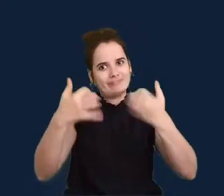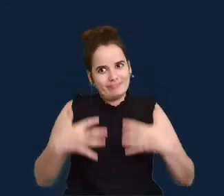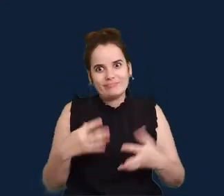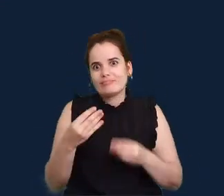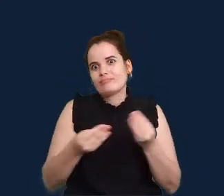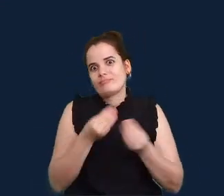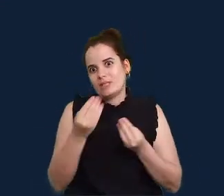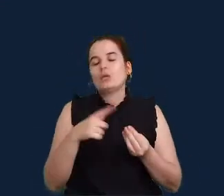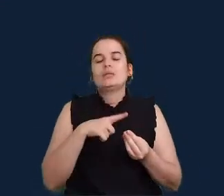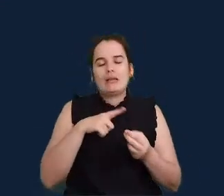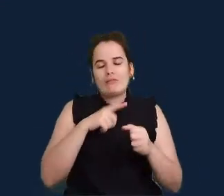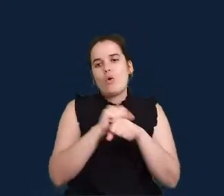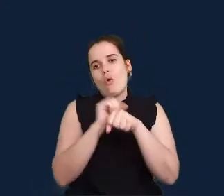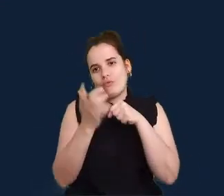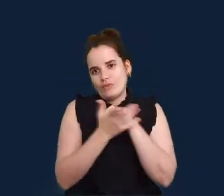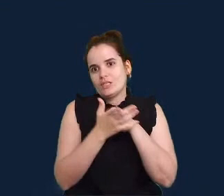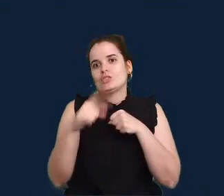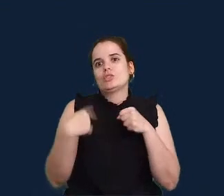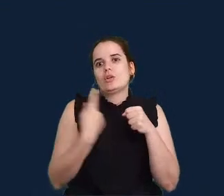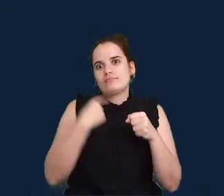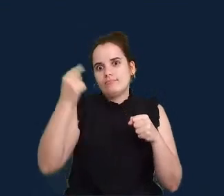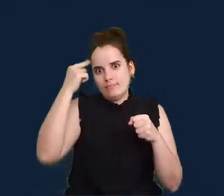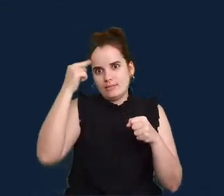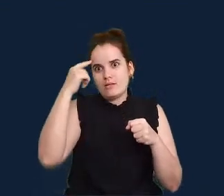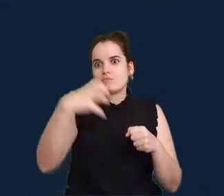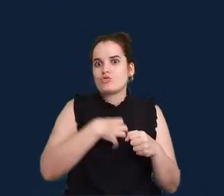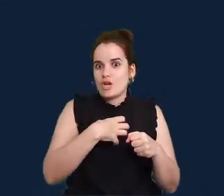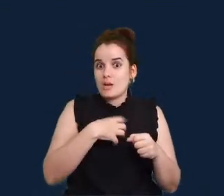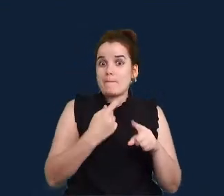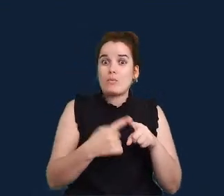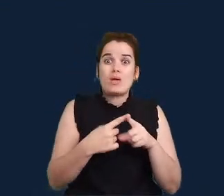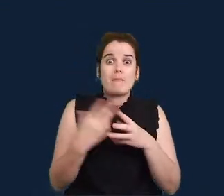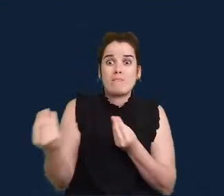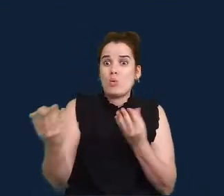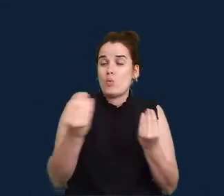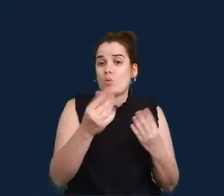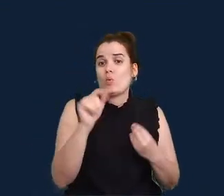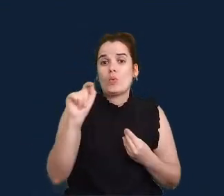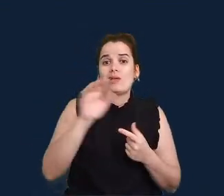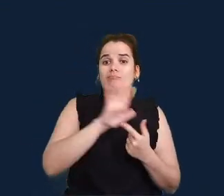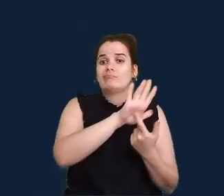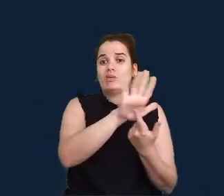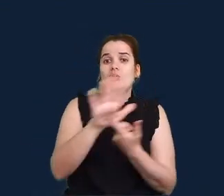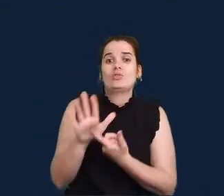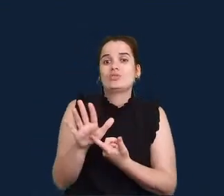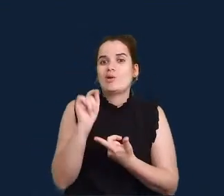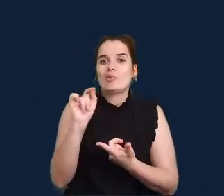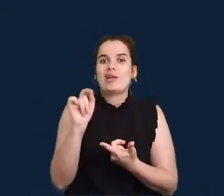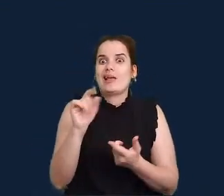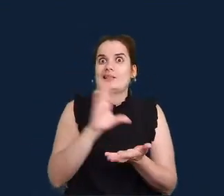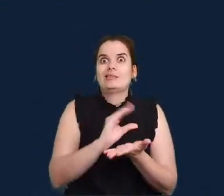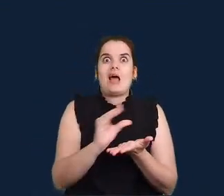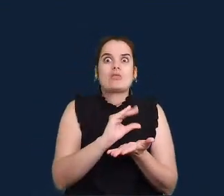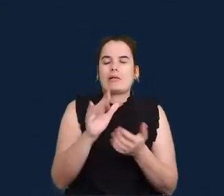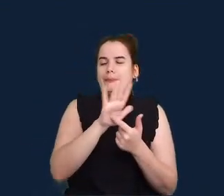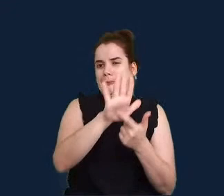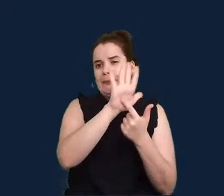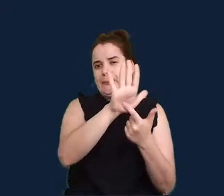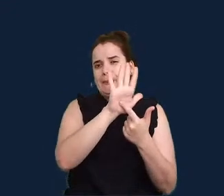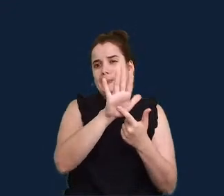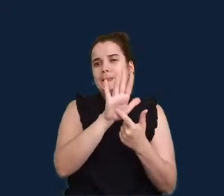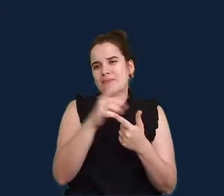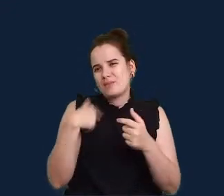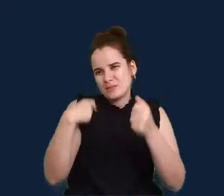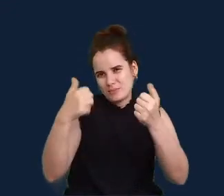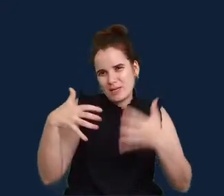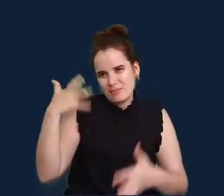lot, that a lot of dashboards end up being data dumps, which is something that I spoke about in the conference as well. Like there's chart,